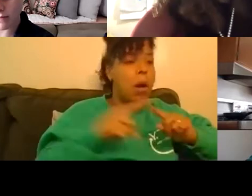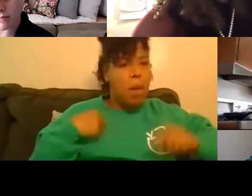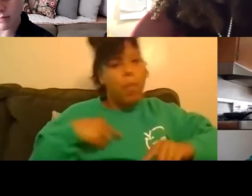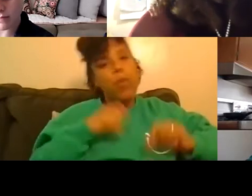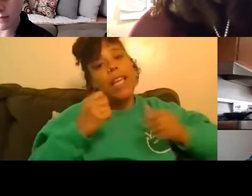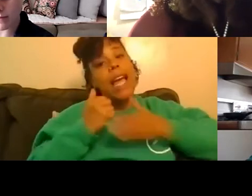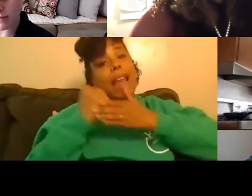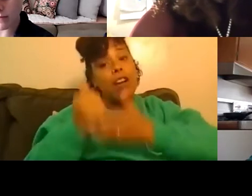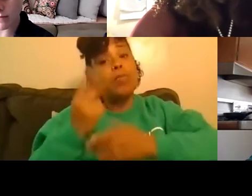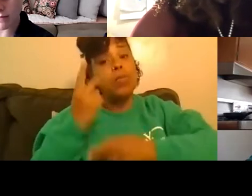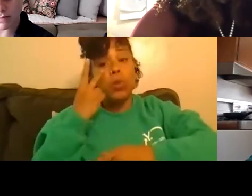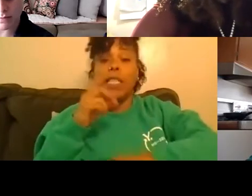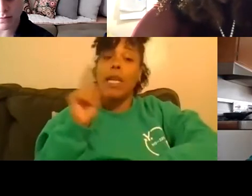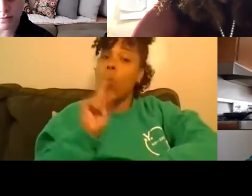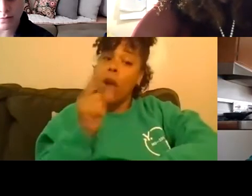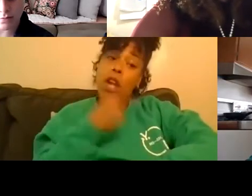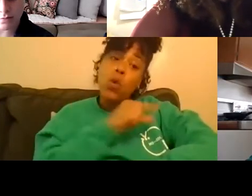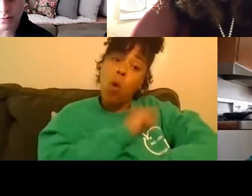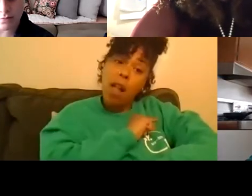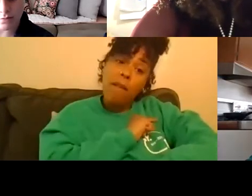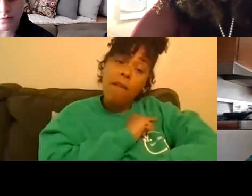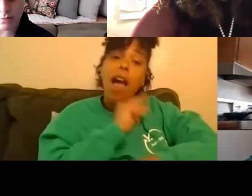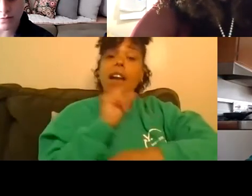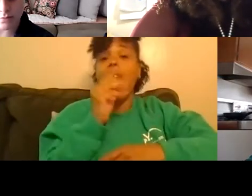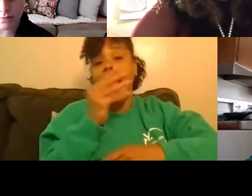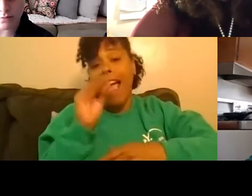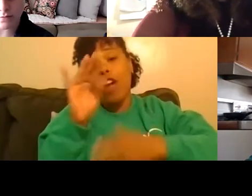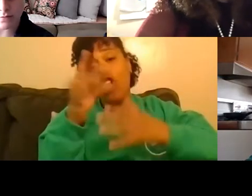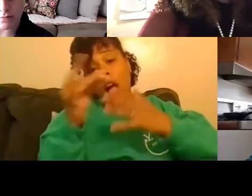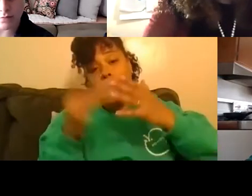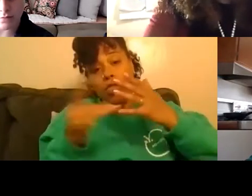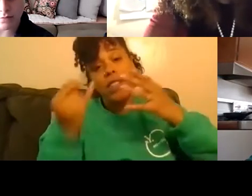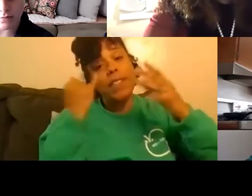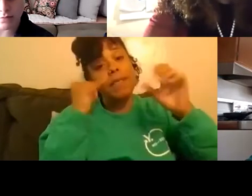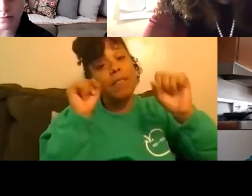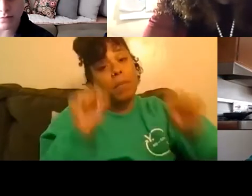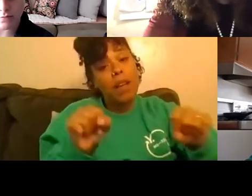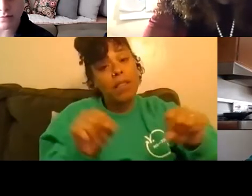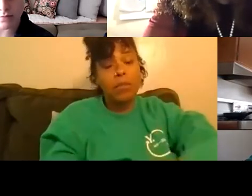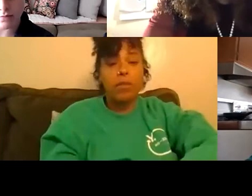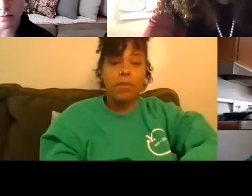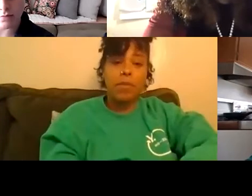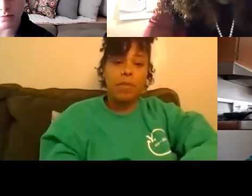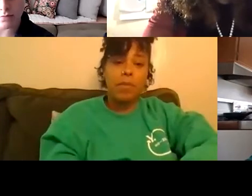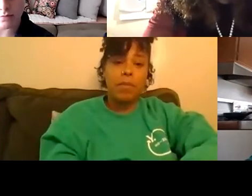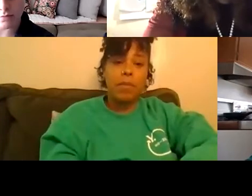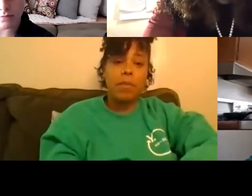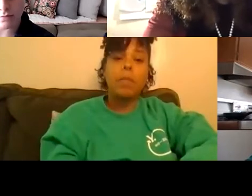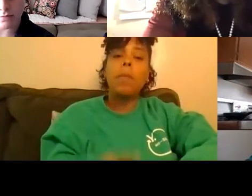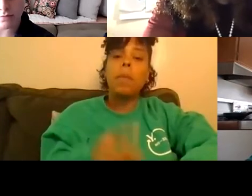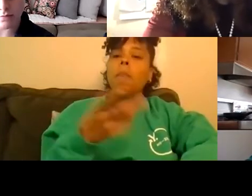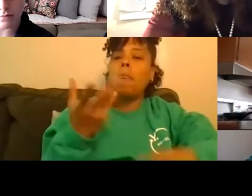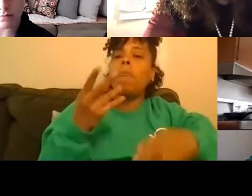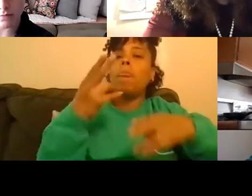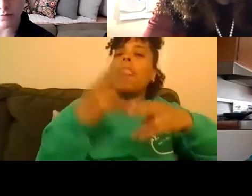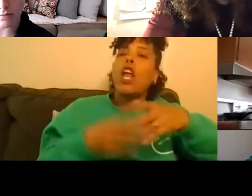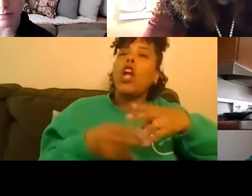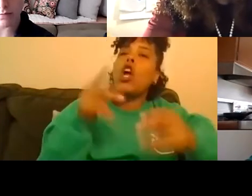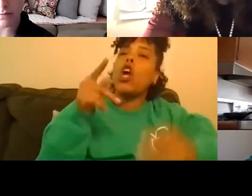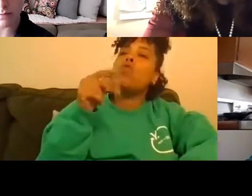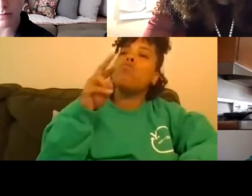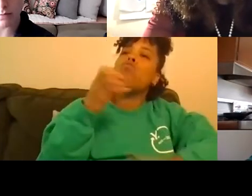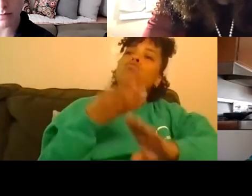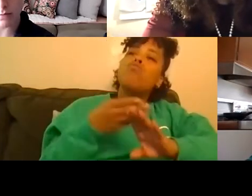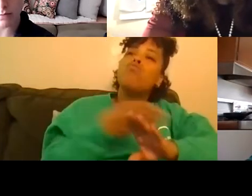and then show you your options if you can't. Which is actually called a prepaid. That's a prepaid burial,